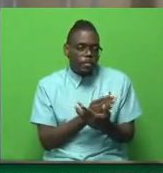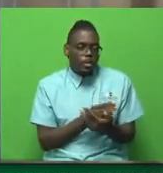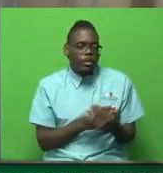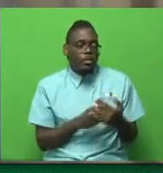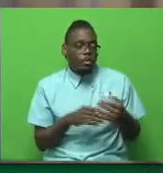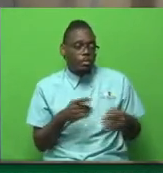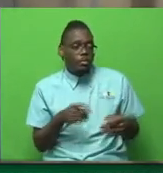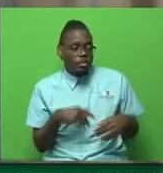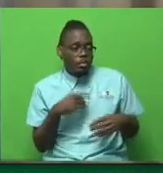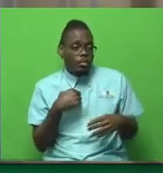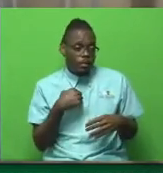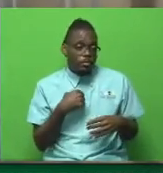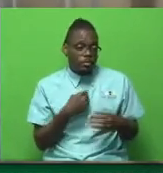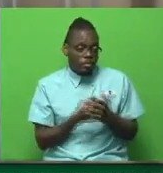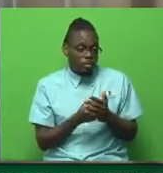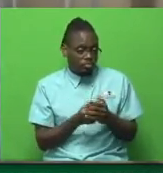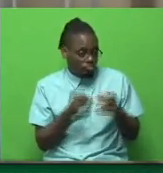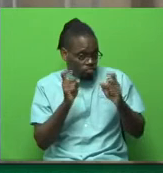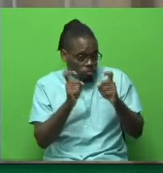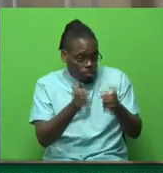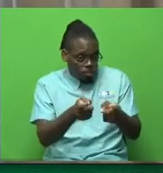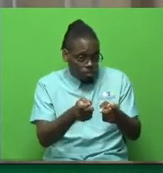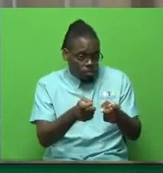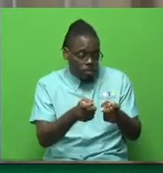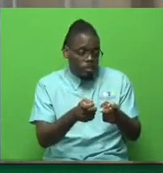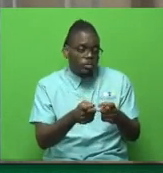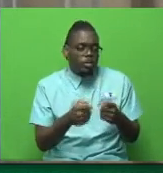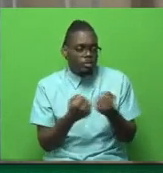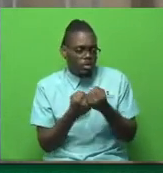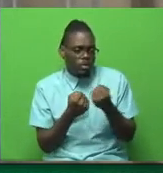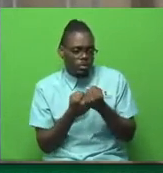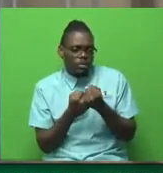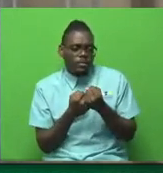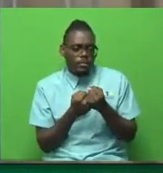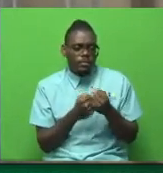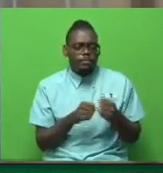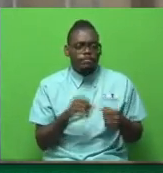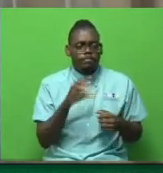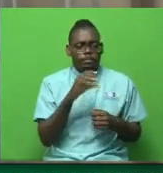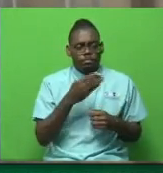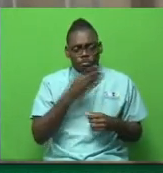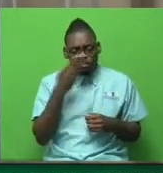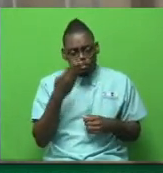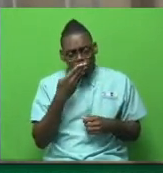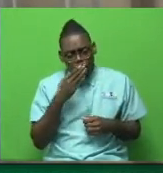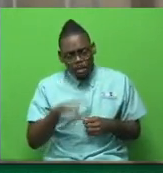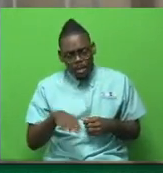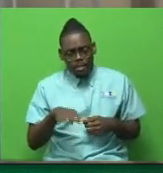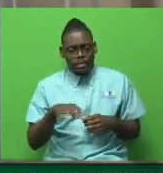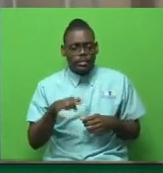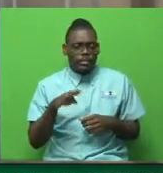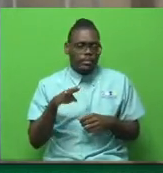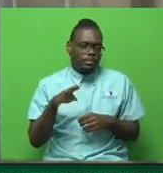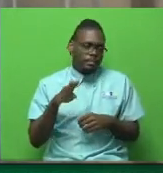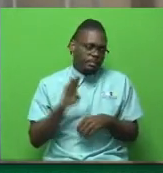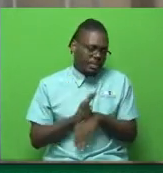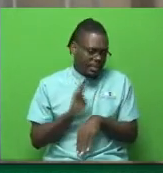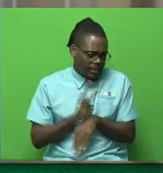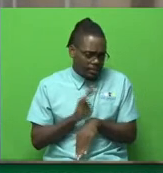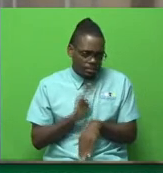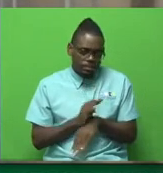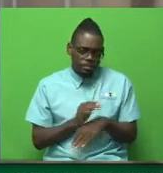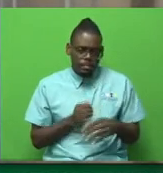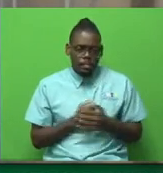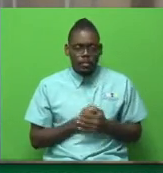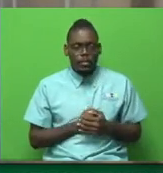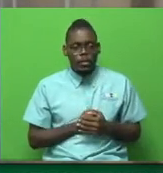I will join us because all that is required is for the government to stop the state-sponsored mismanagement